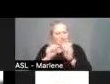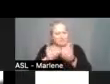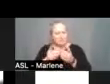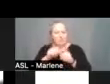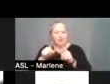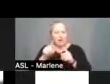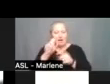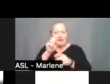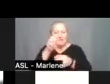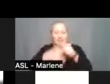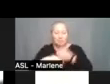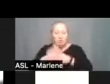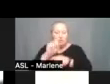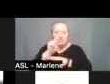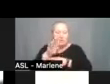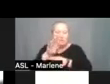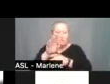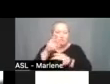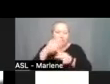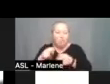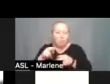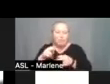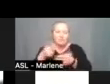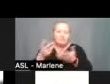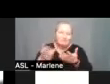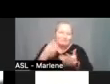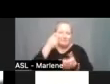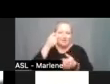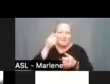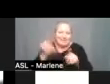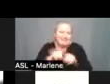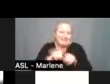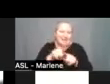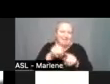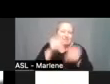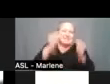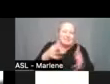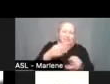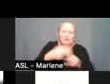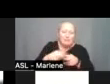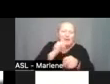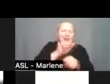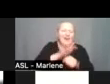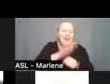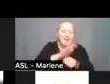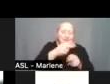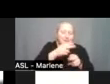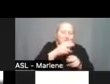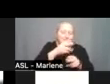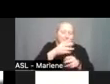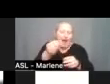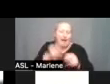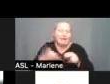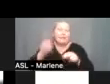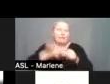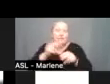is also acute along with you know a teacher shortage um we also had increased absences